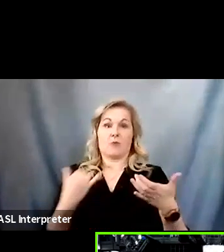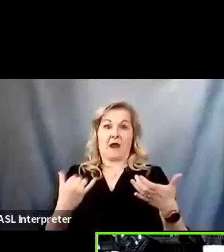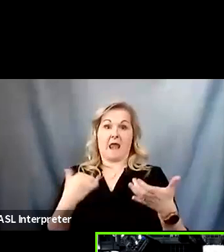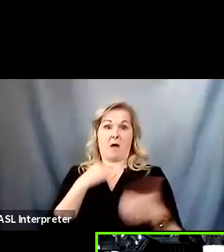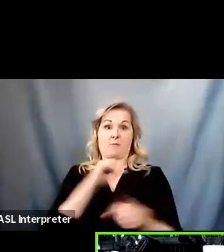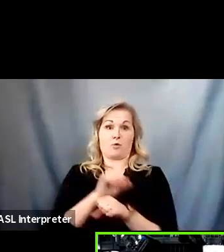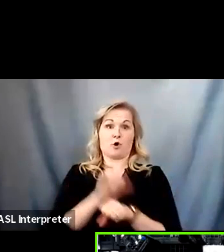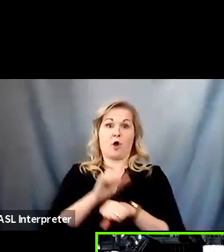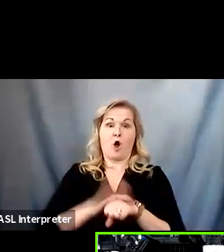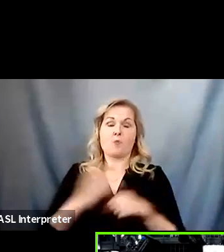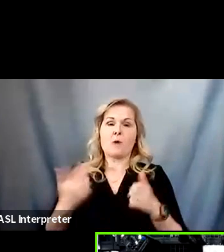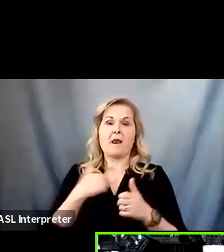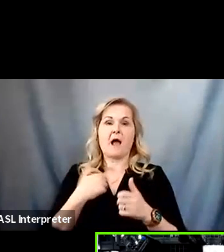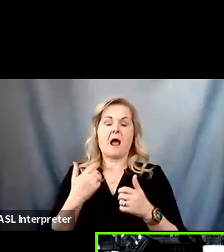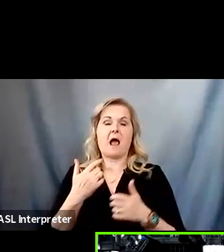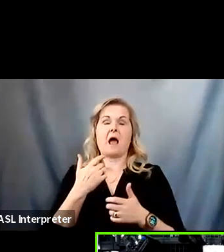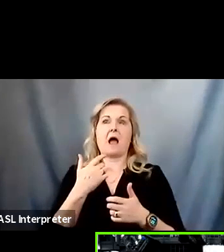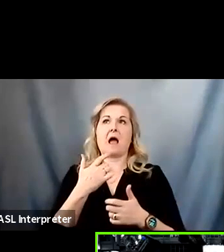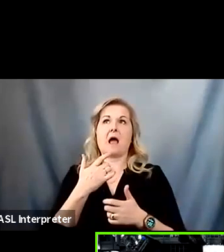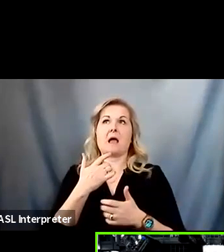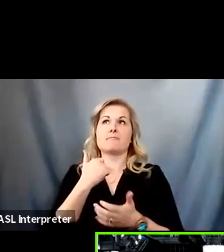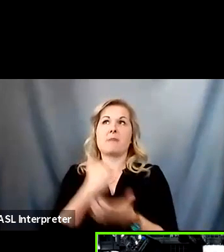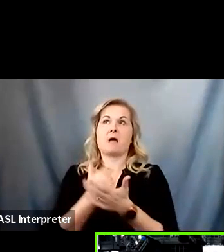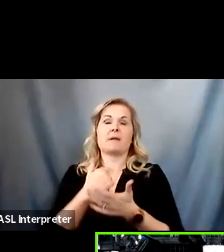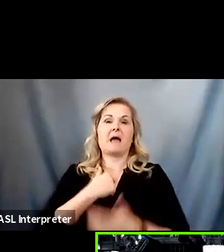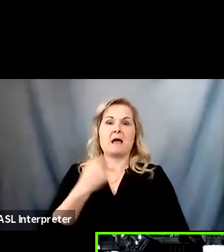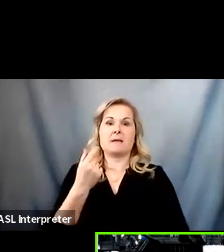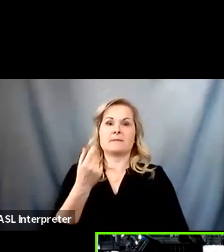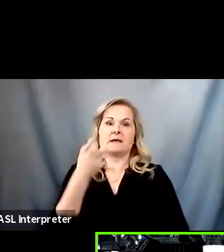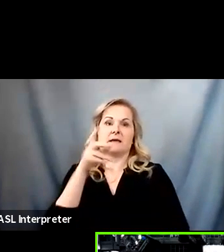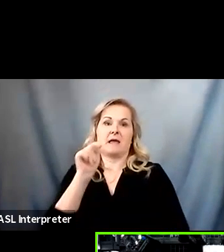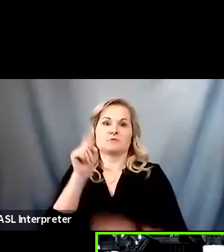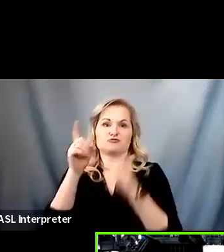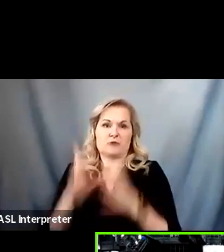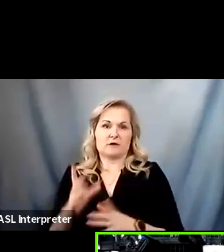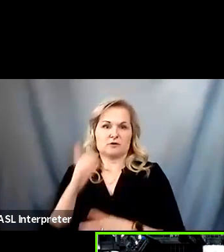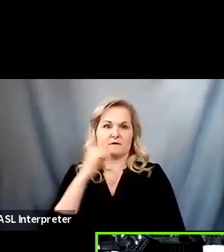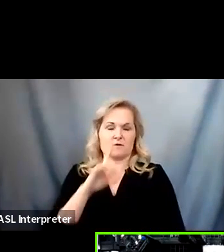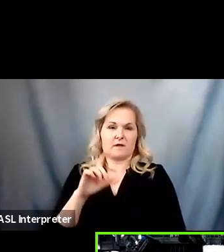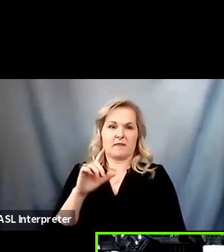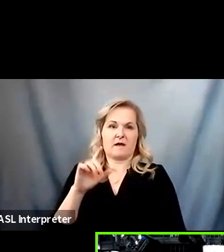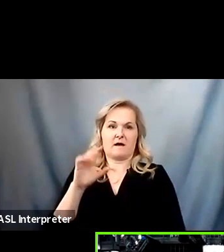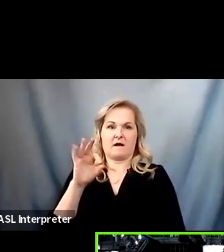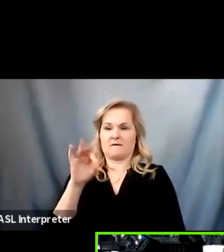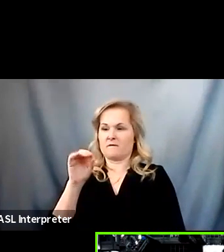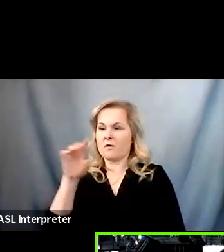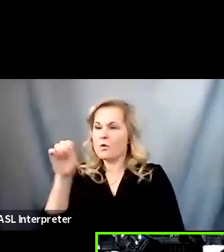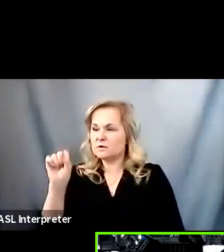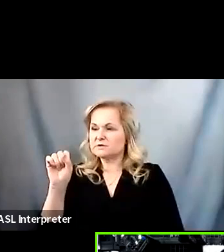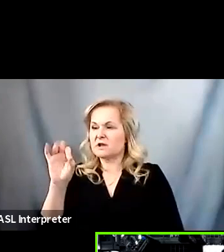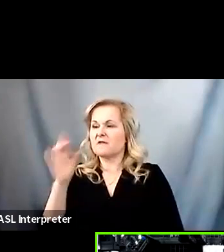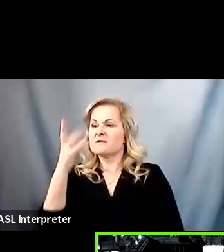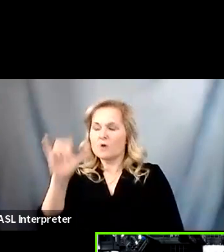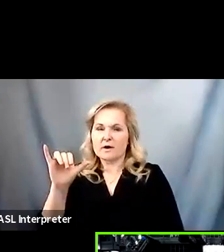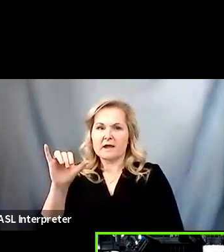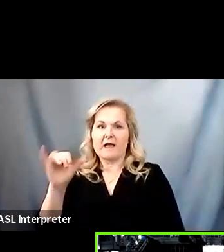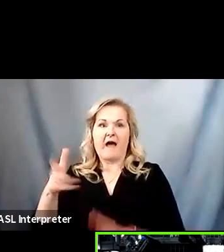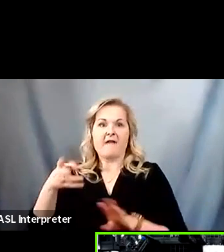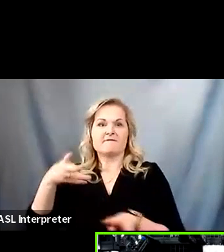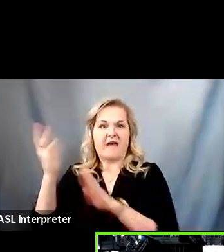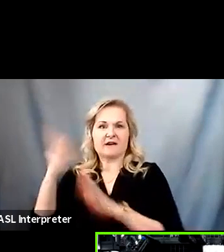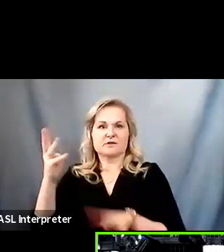working on. I'm the guest director for the Fool's Fury Factory Festival in